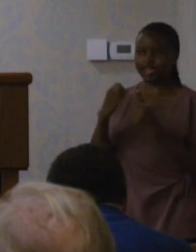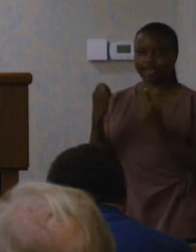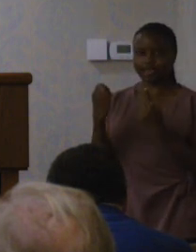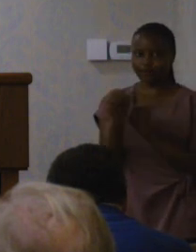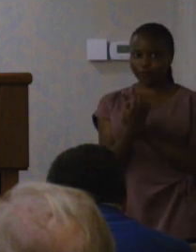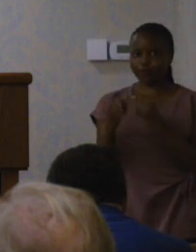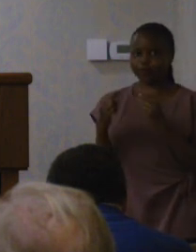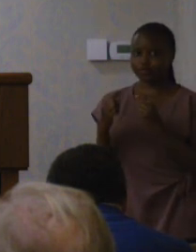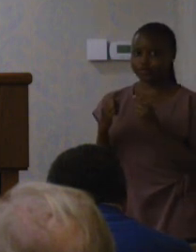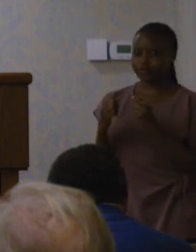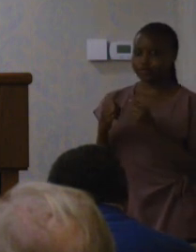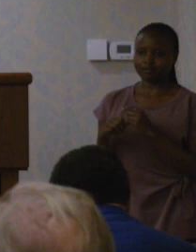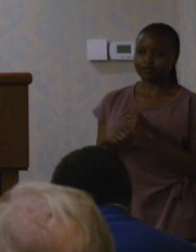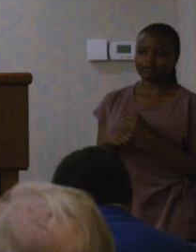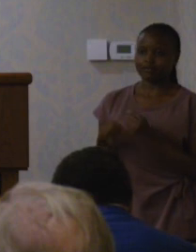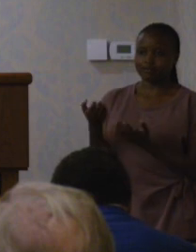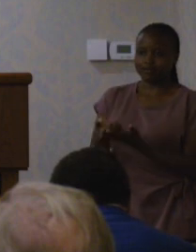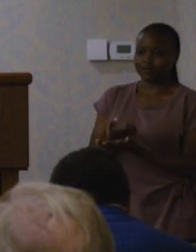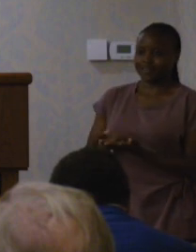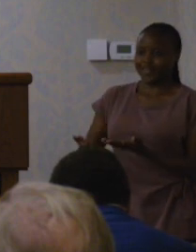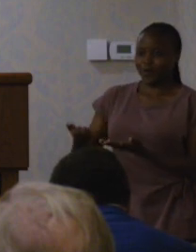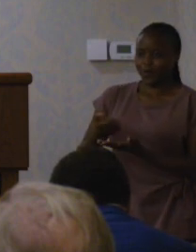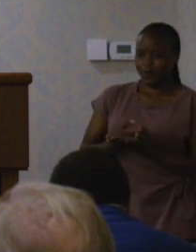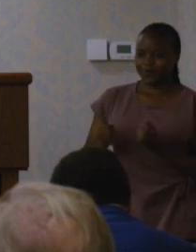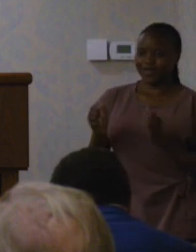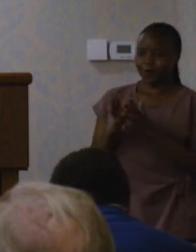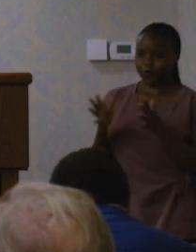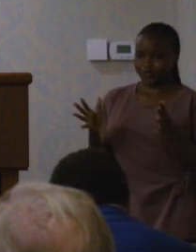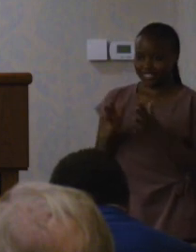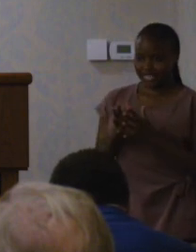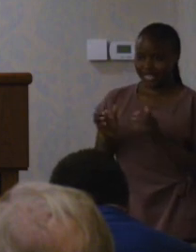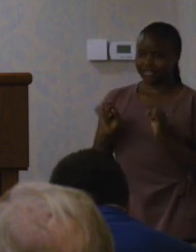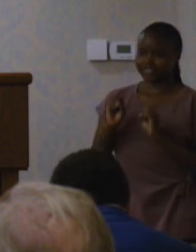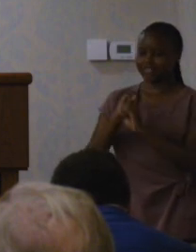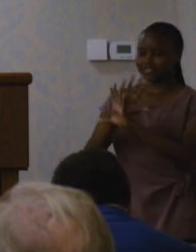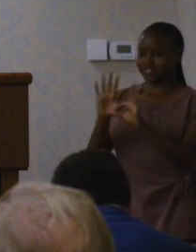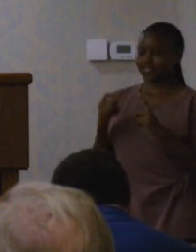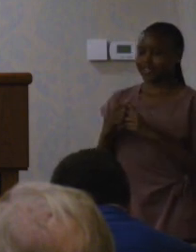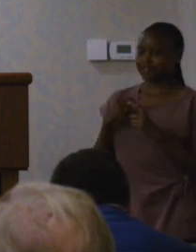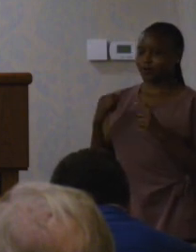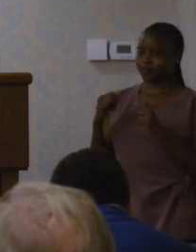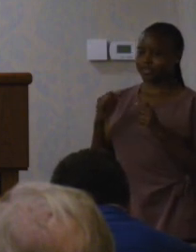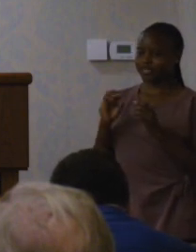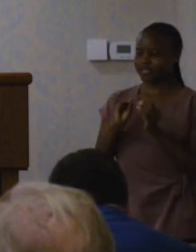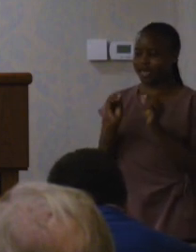that is very clear from the exchange.